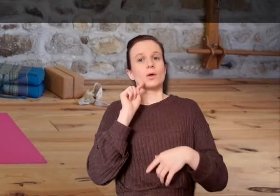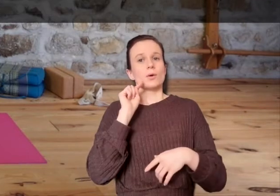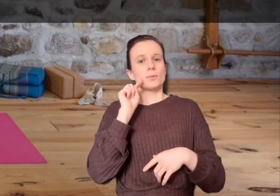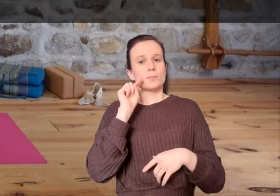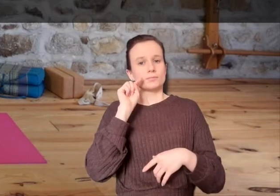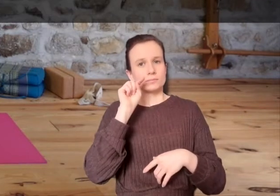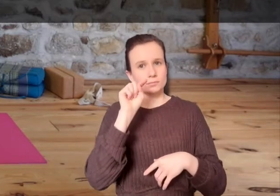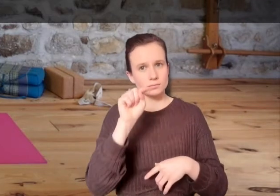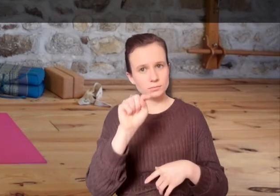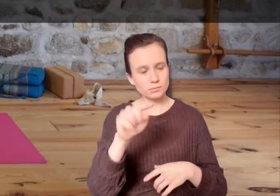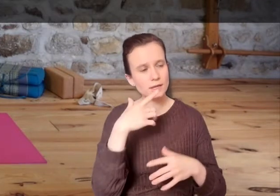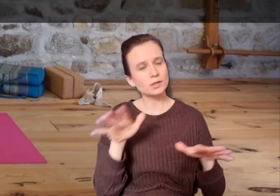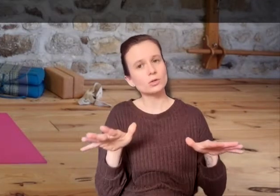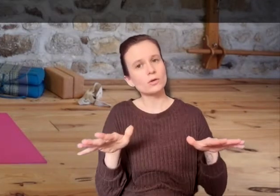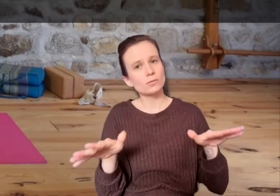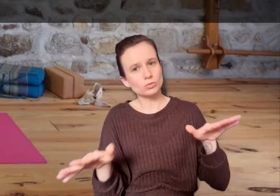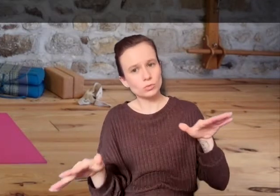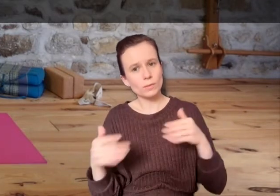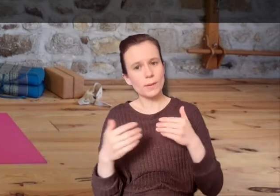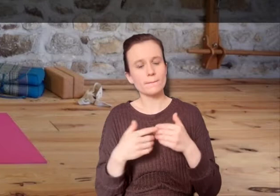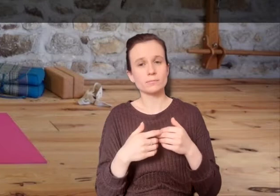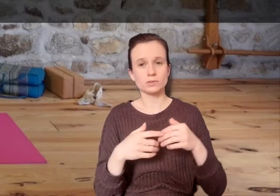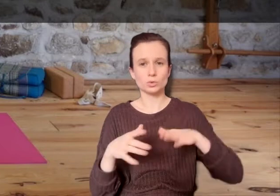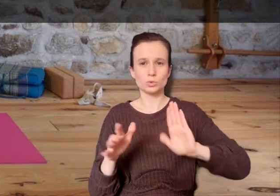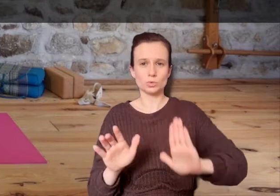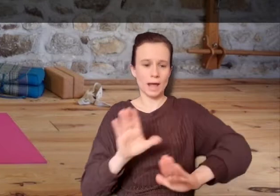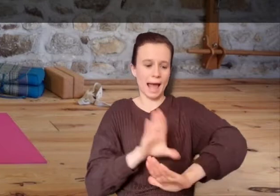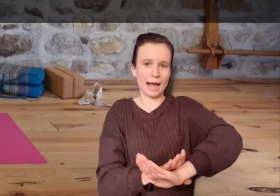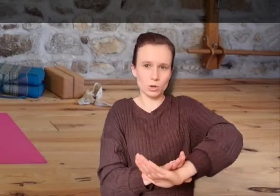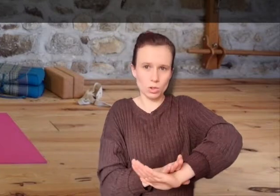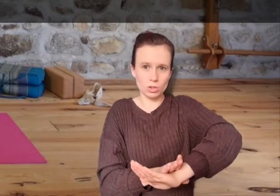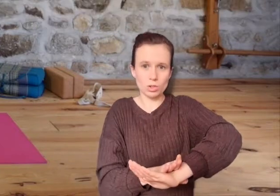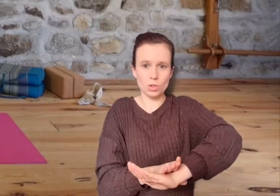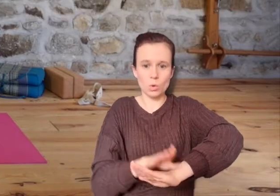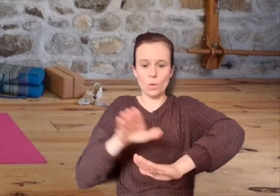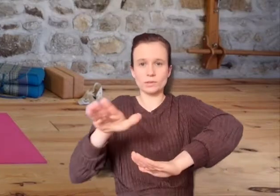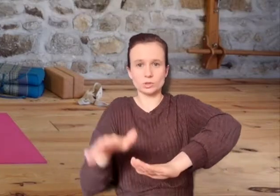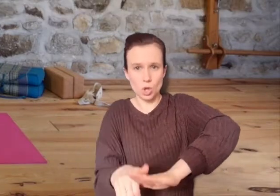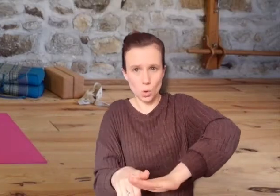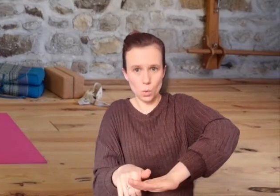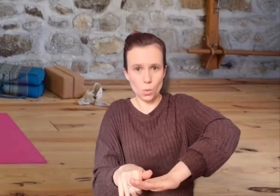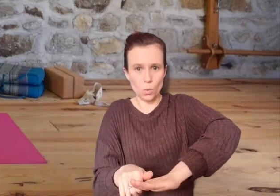supple, you can drop down all the way to the ankle, to the big toe,